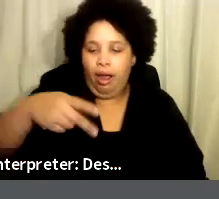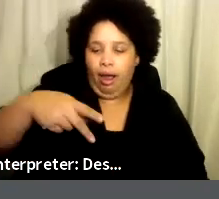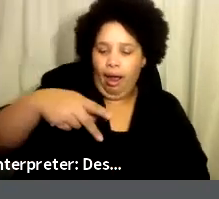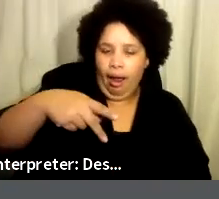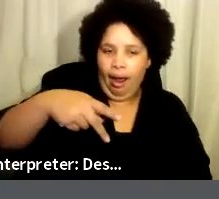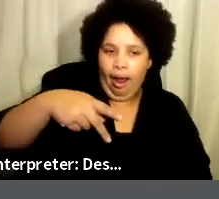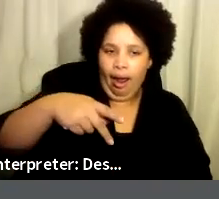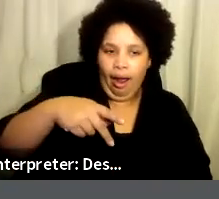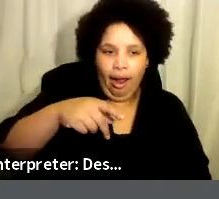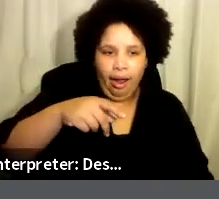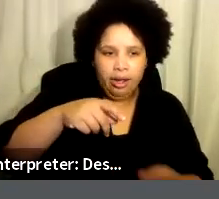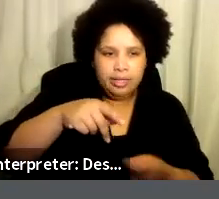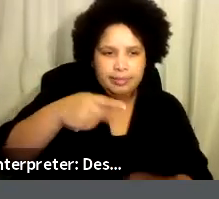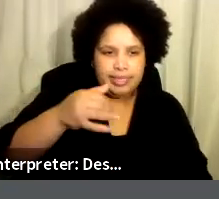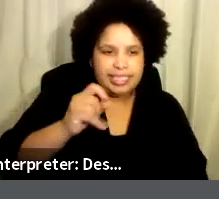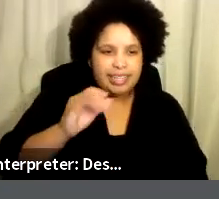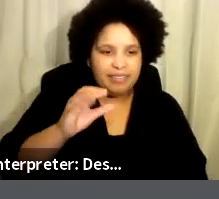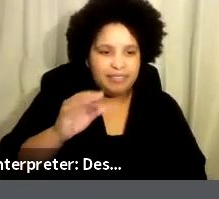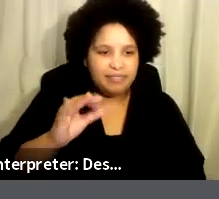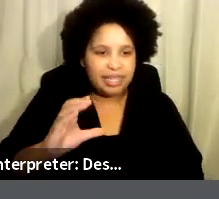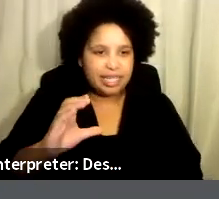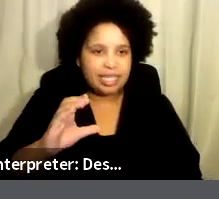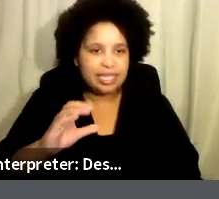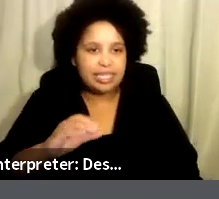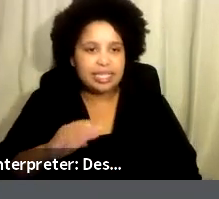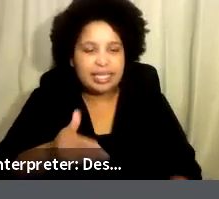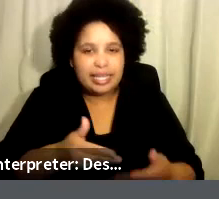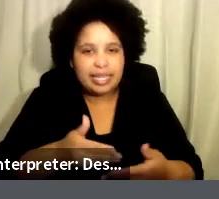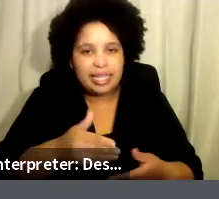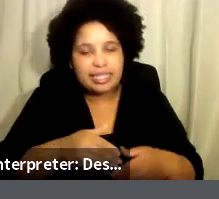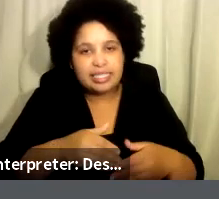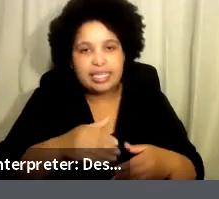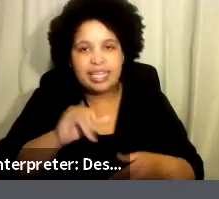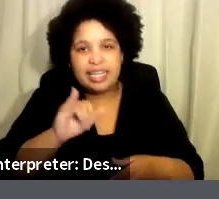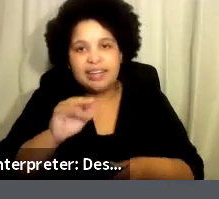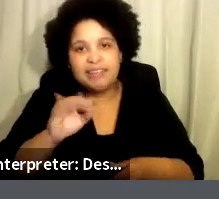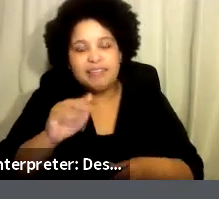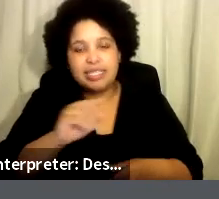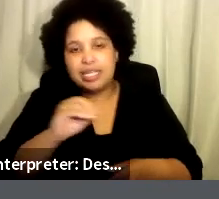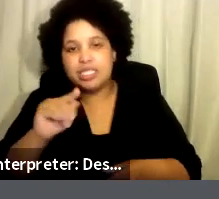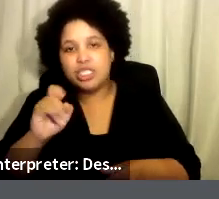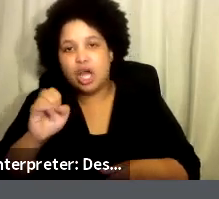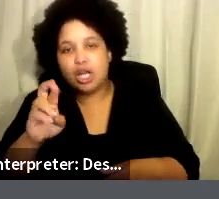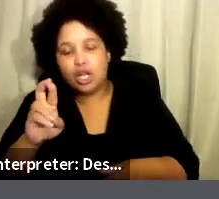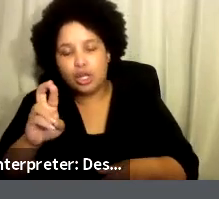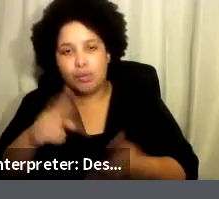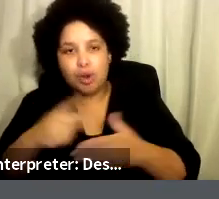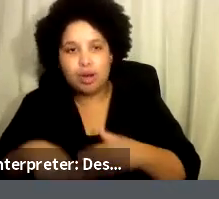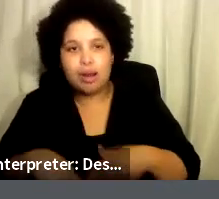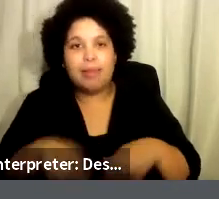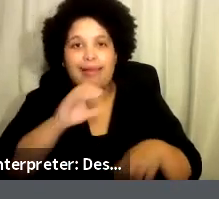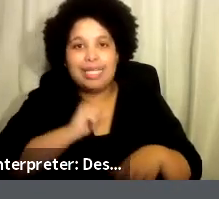Toddler program, the child must be between the ages of 0 and 3. And for